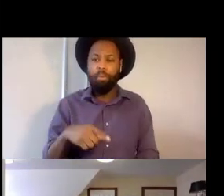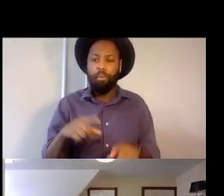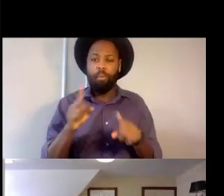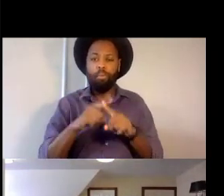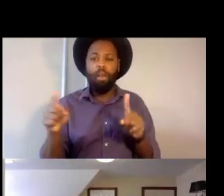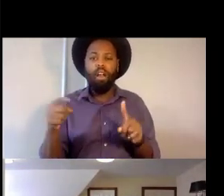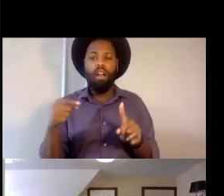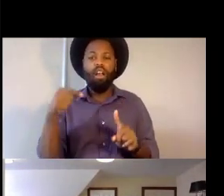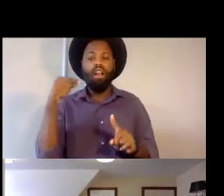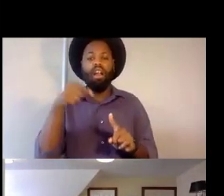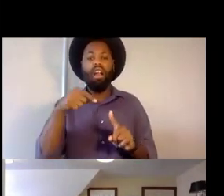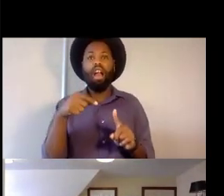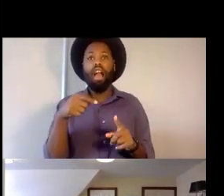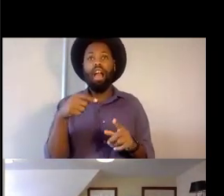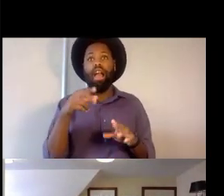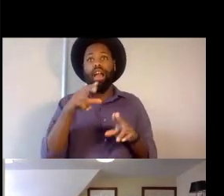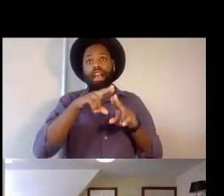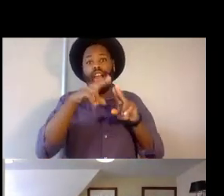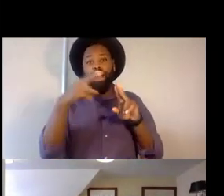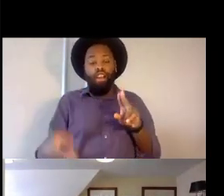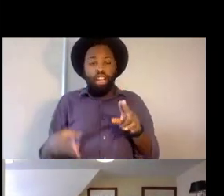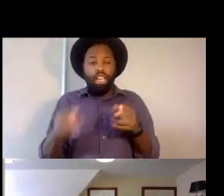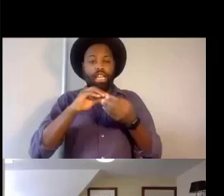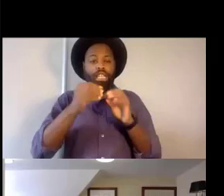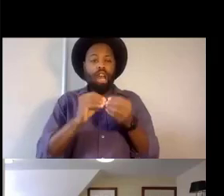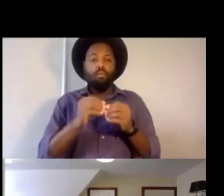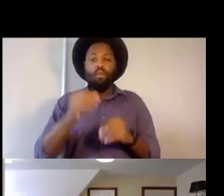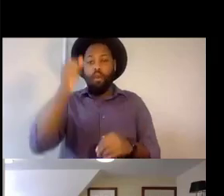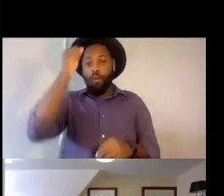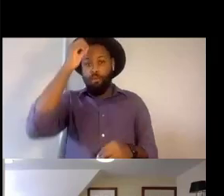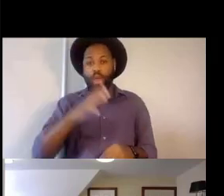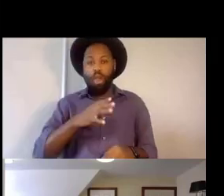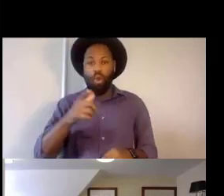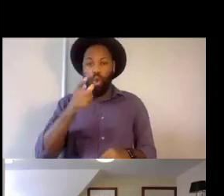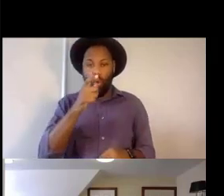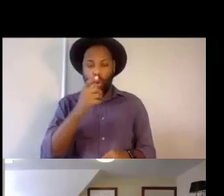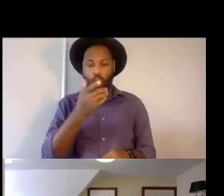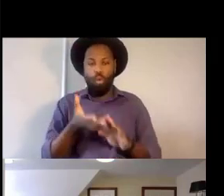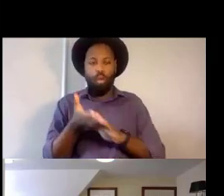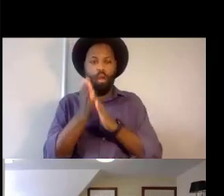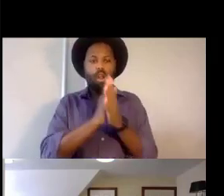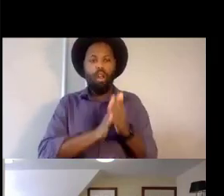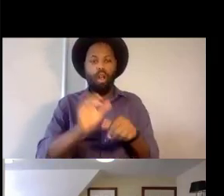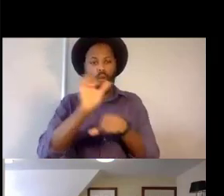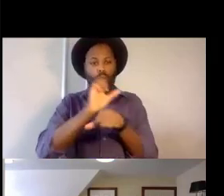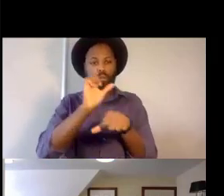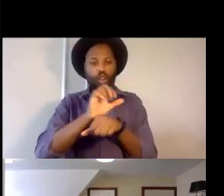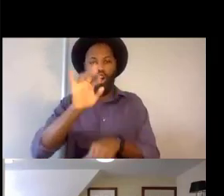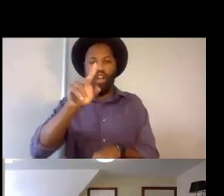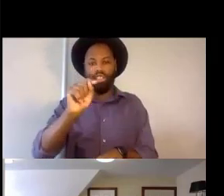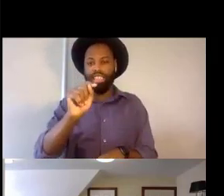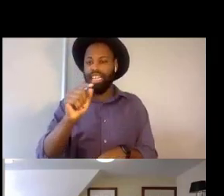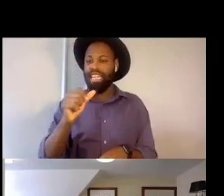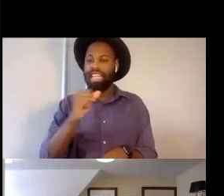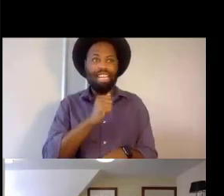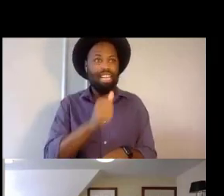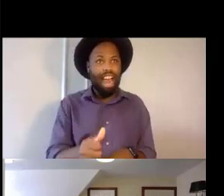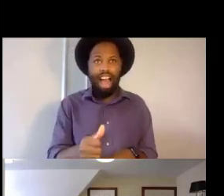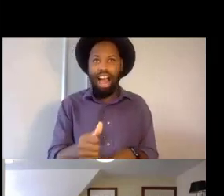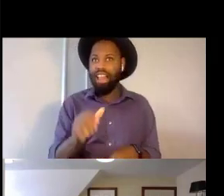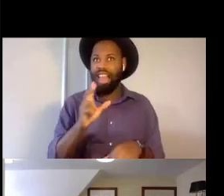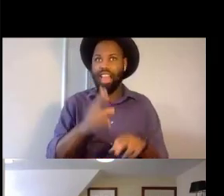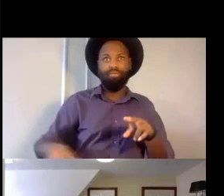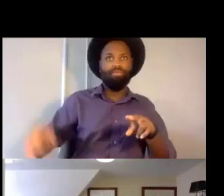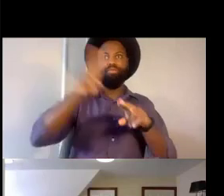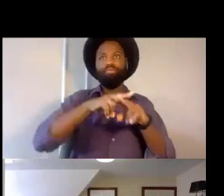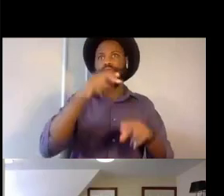a decrease in the number of men who are employed at RIT, not so much that there's been a significant increase in the number of women. You